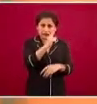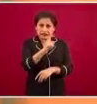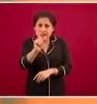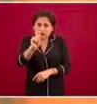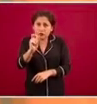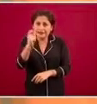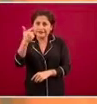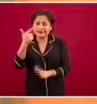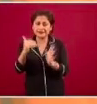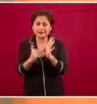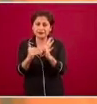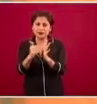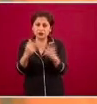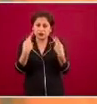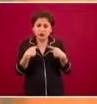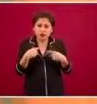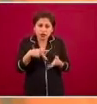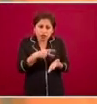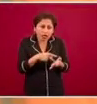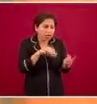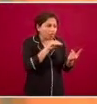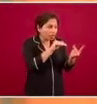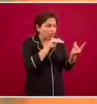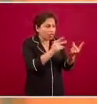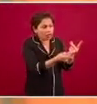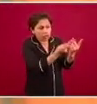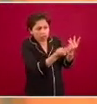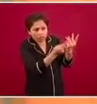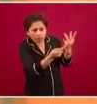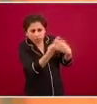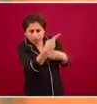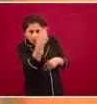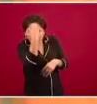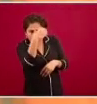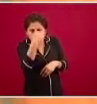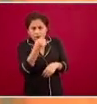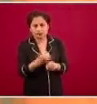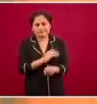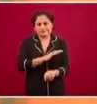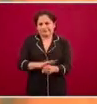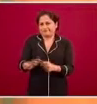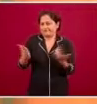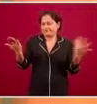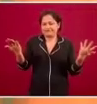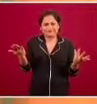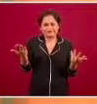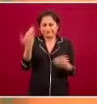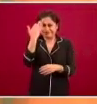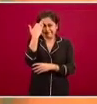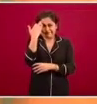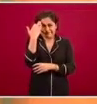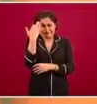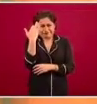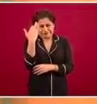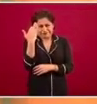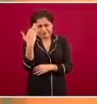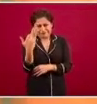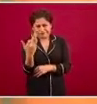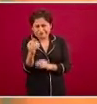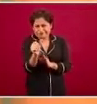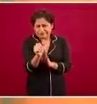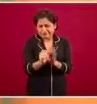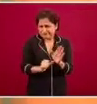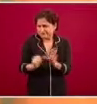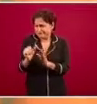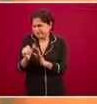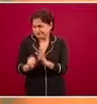a specific matter, you don't need to ask each of their opinions. You need to go and knock